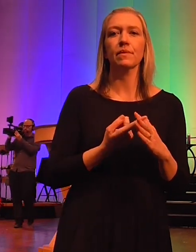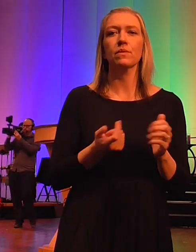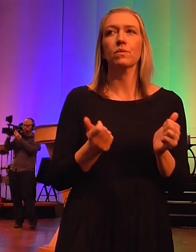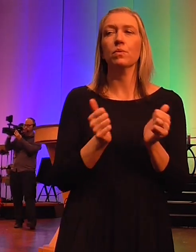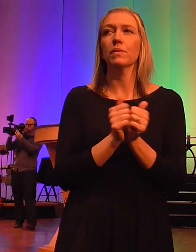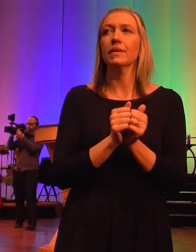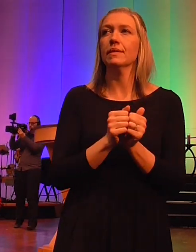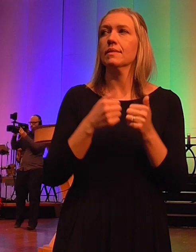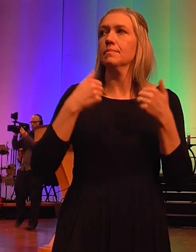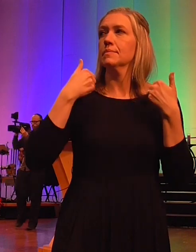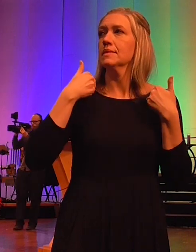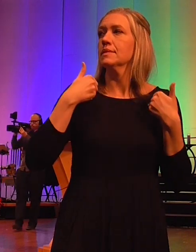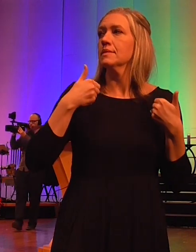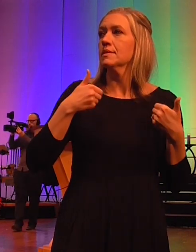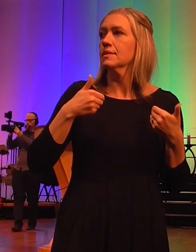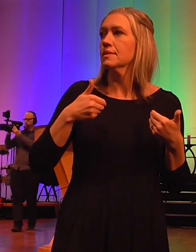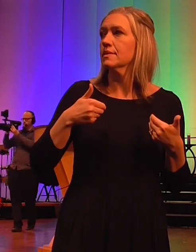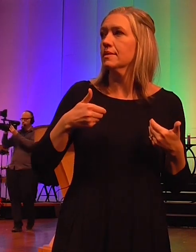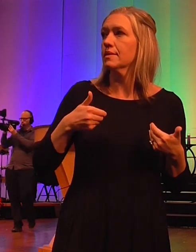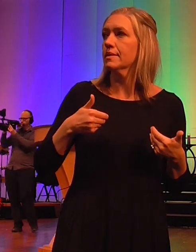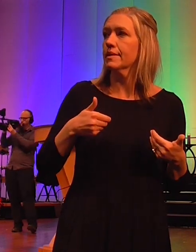begin with me.